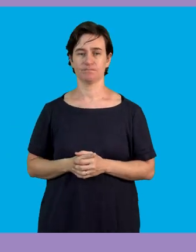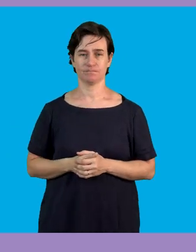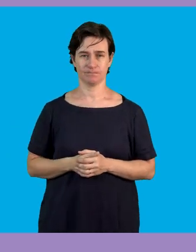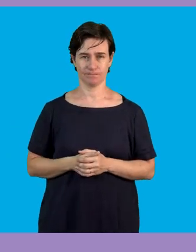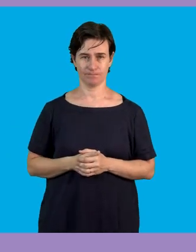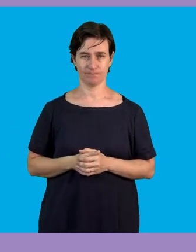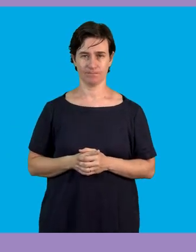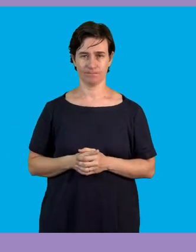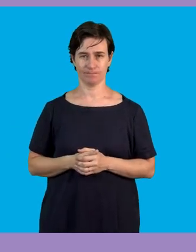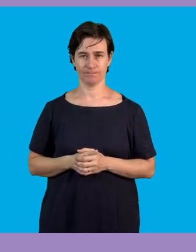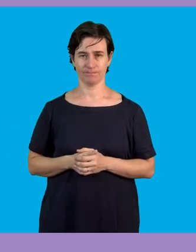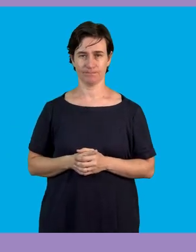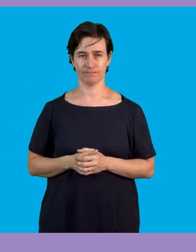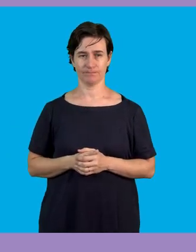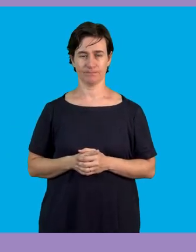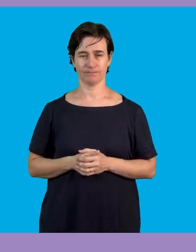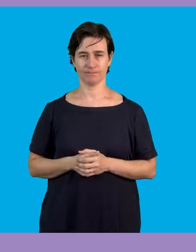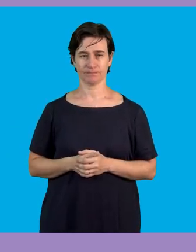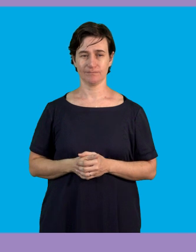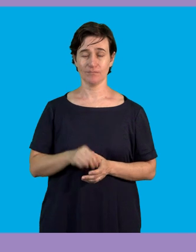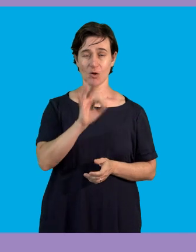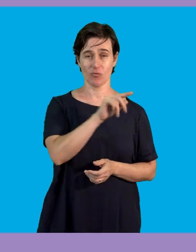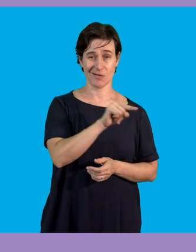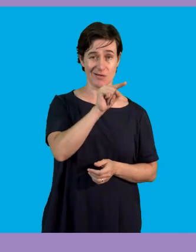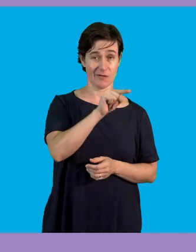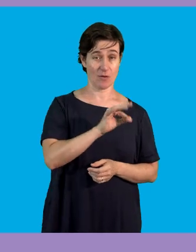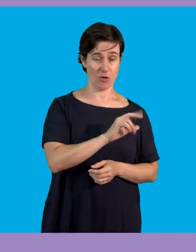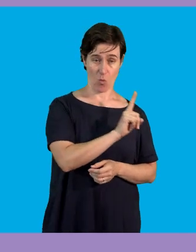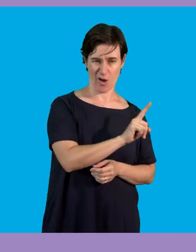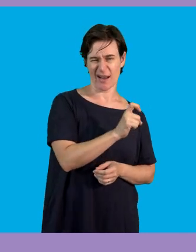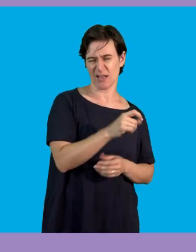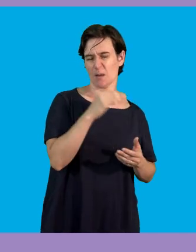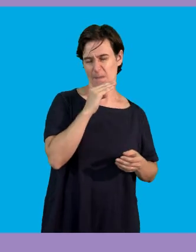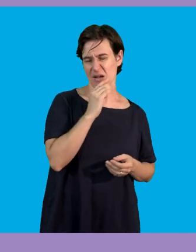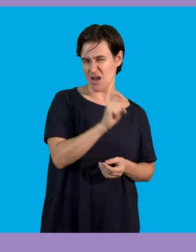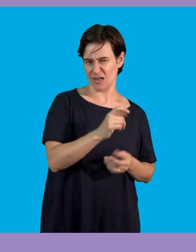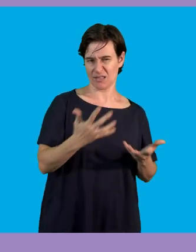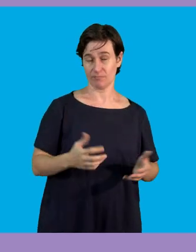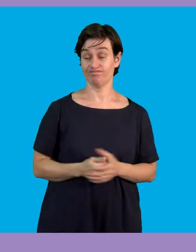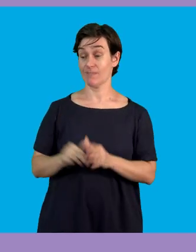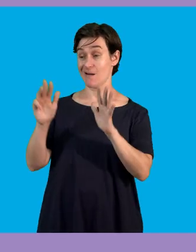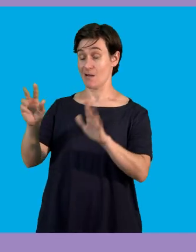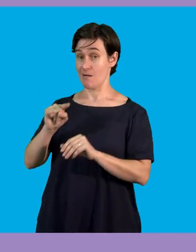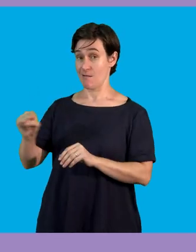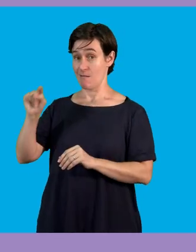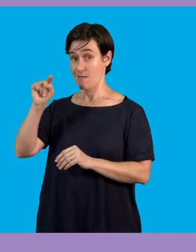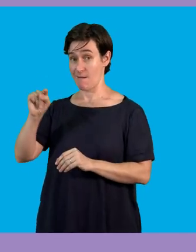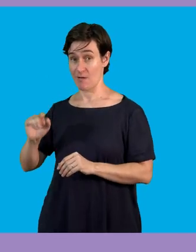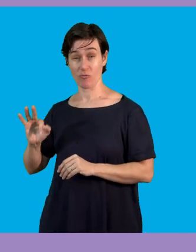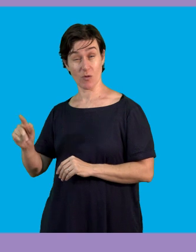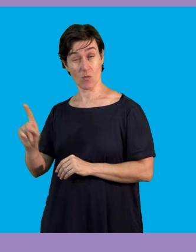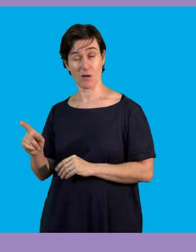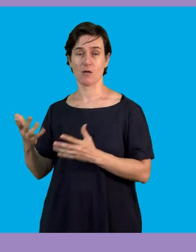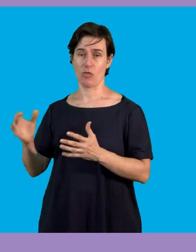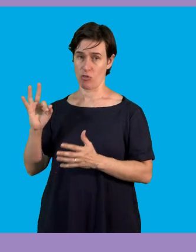the left and divide by 3 on the right. Then 3 divided by 3 is 1, multiplied by x, which is x, and